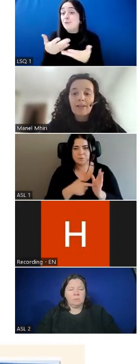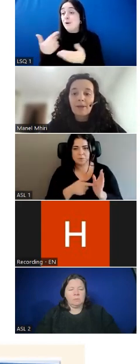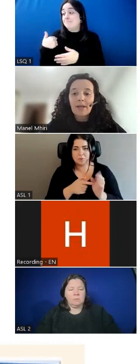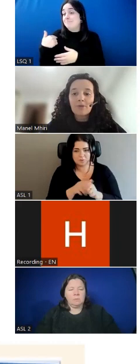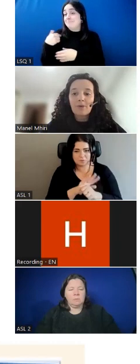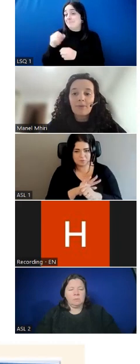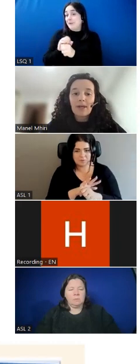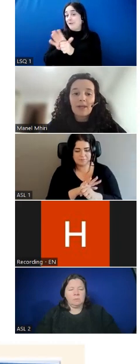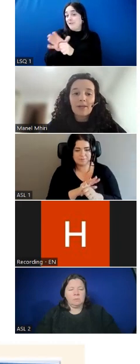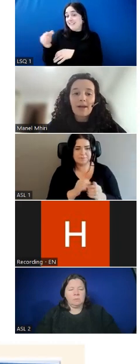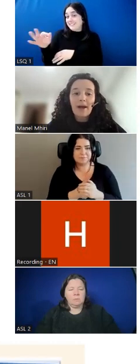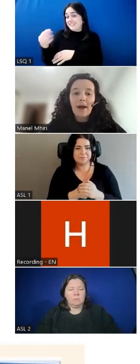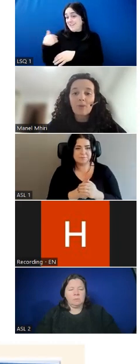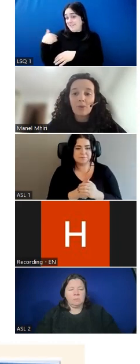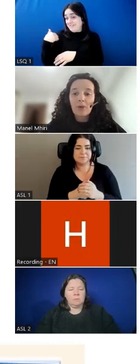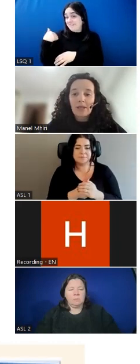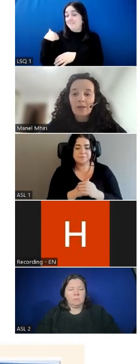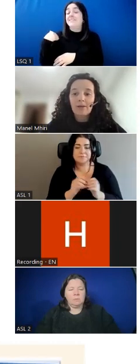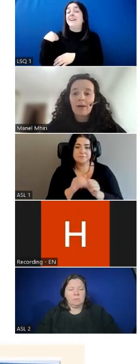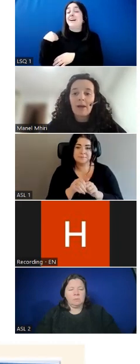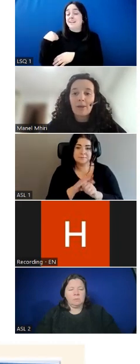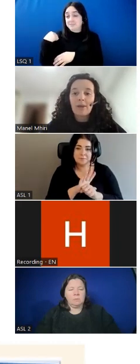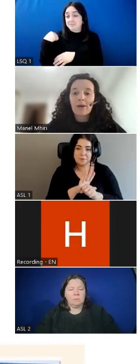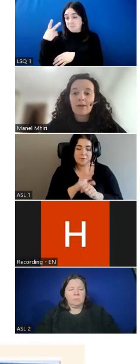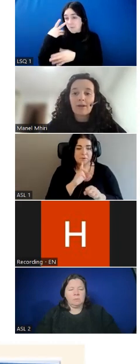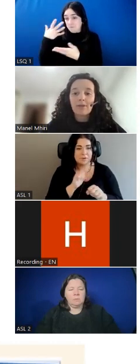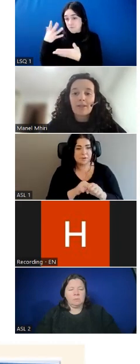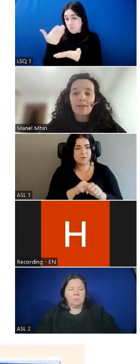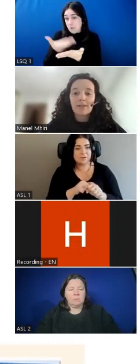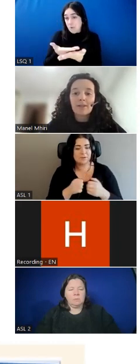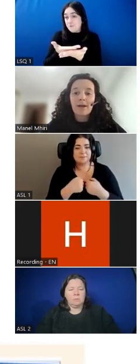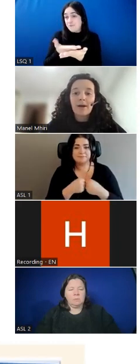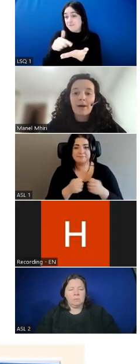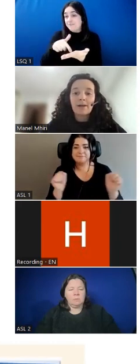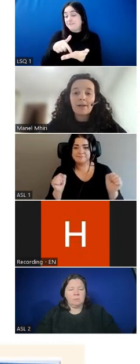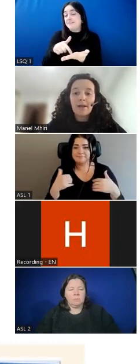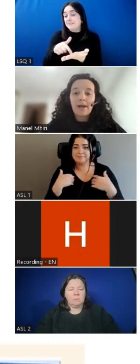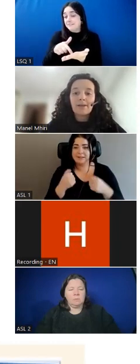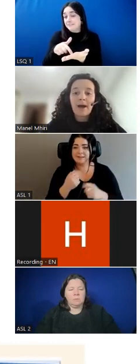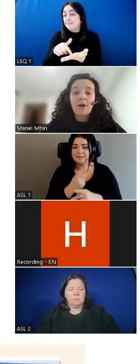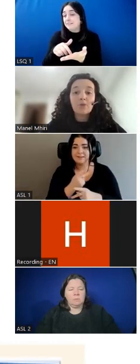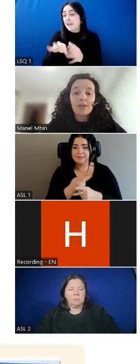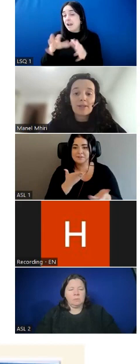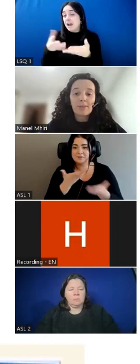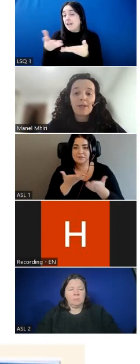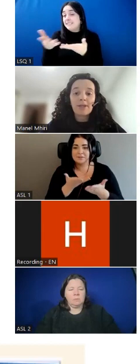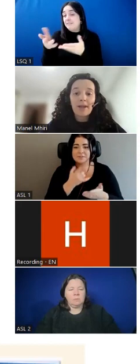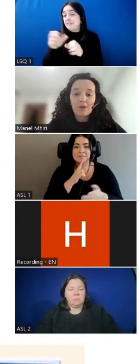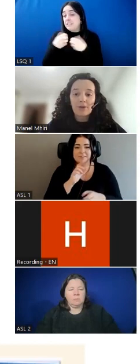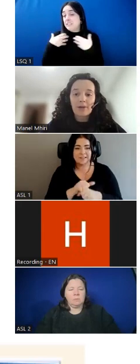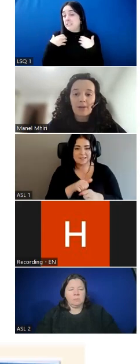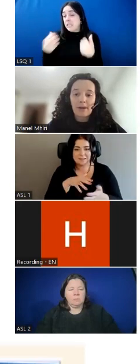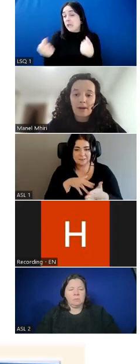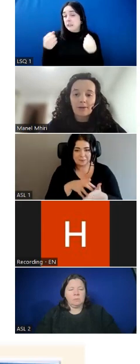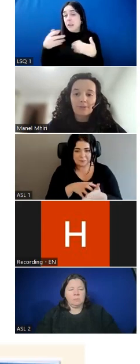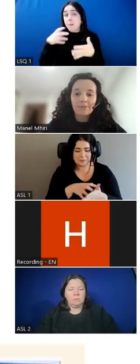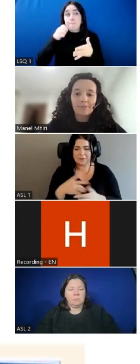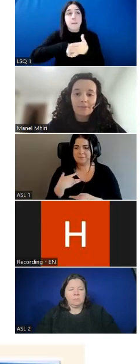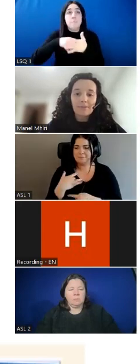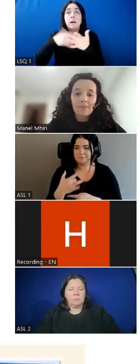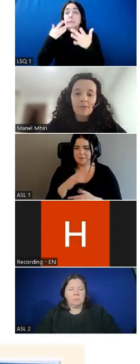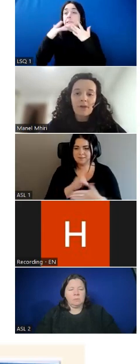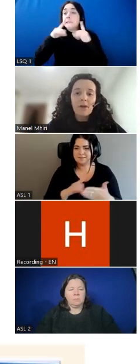COVID pandemic has revealed how weak healthcare services are and how discriminatory they